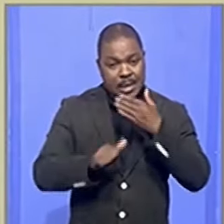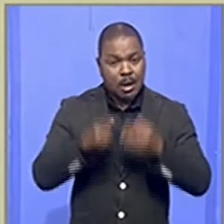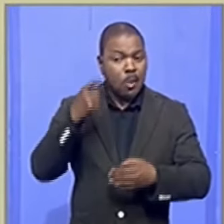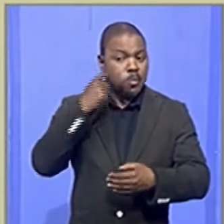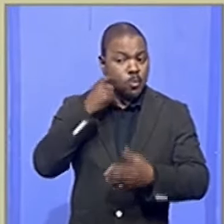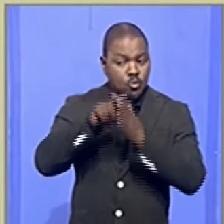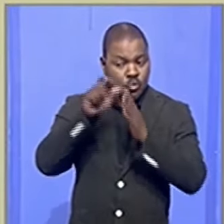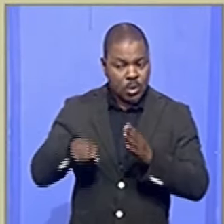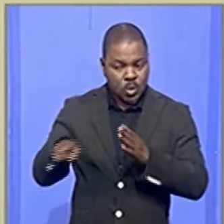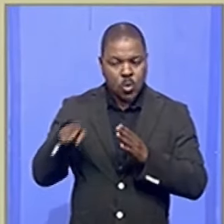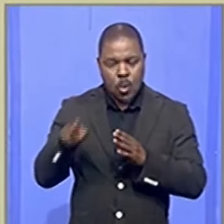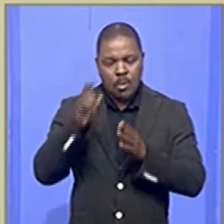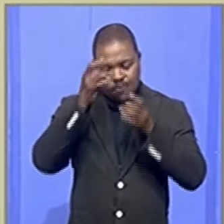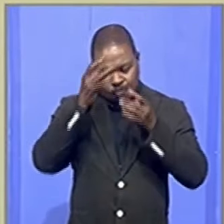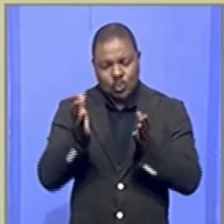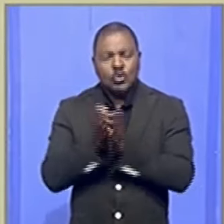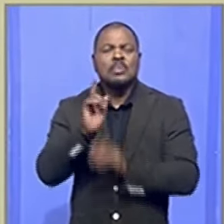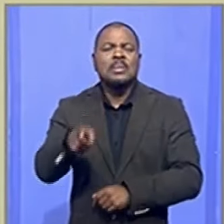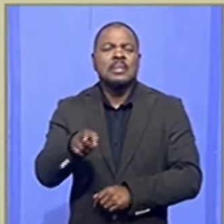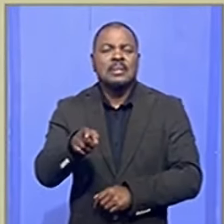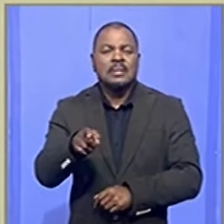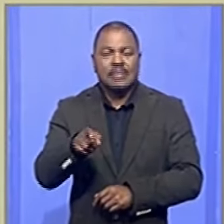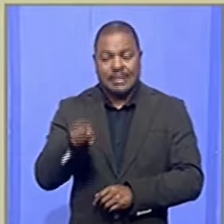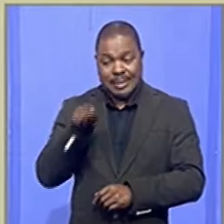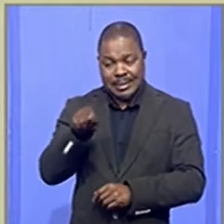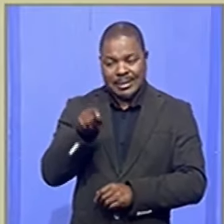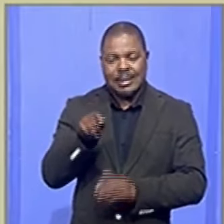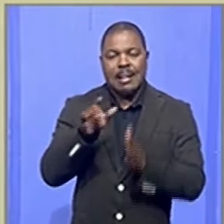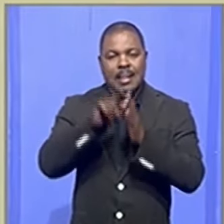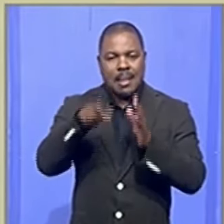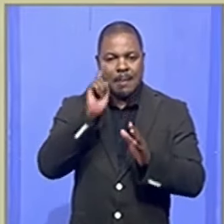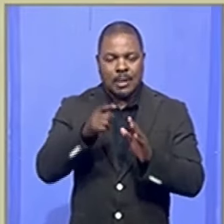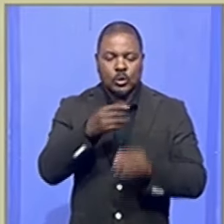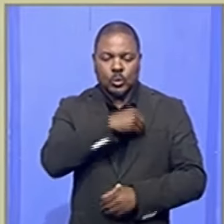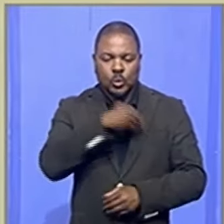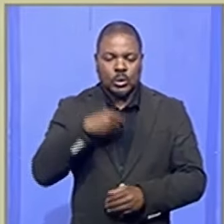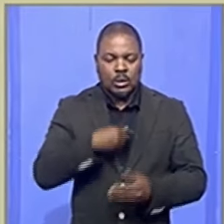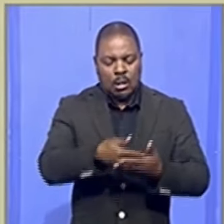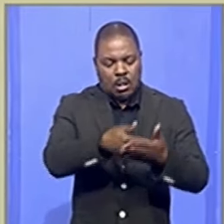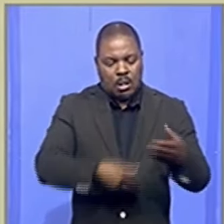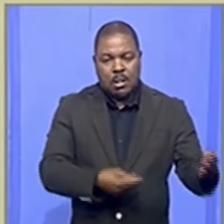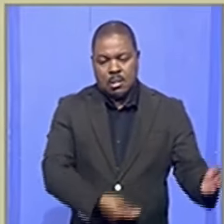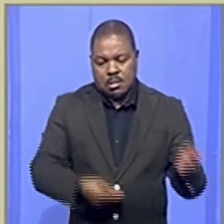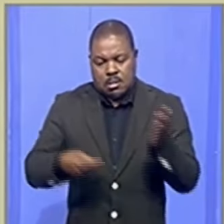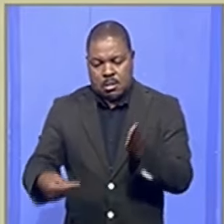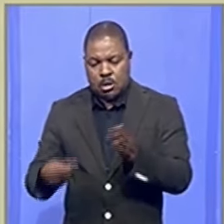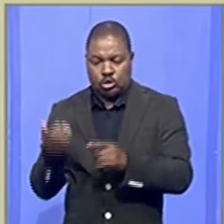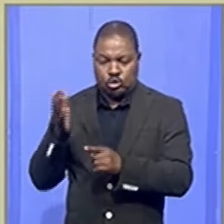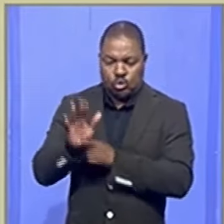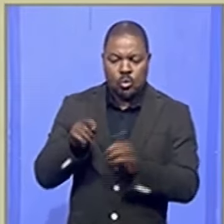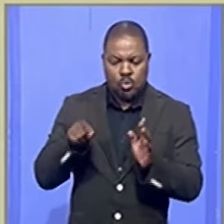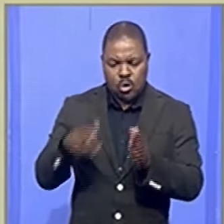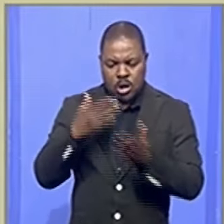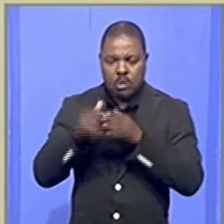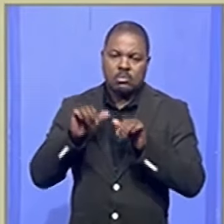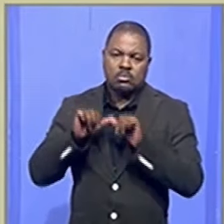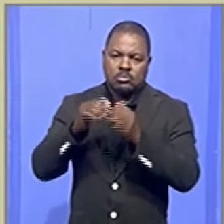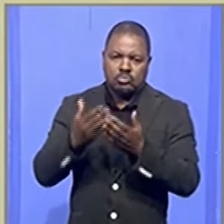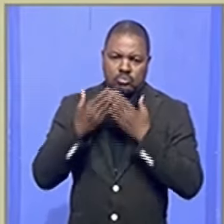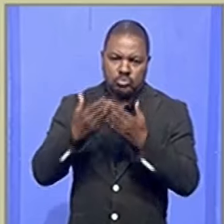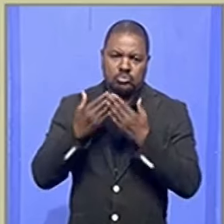notify the school and the learner must bring a doctor's note that shows that the learner is still fit to can continue